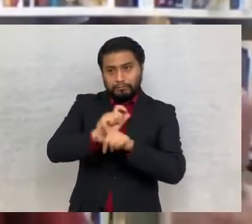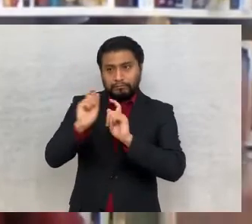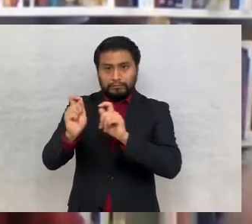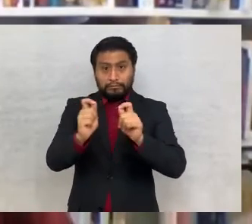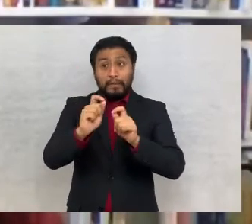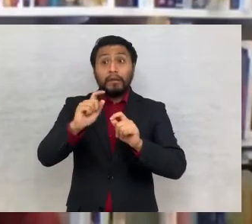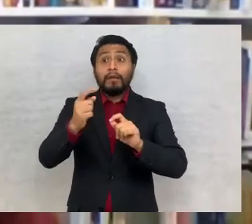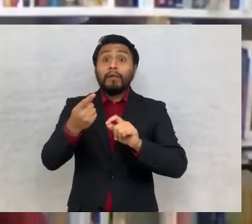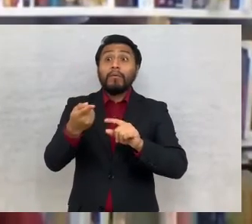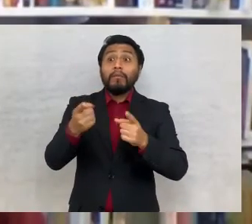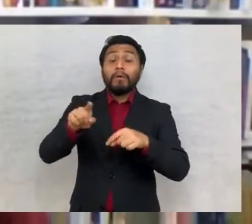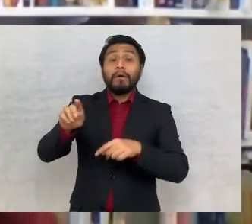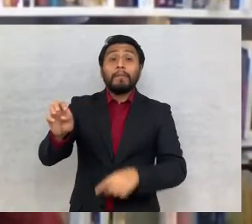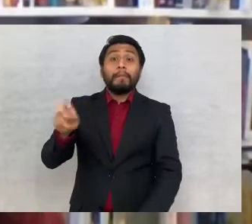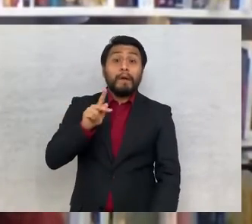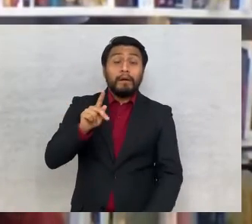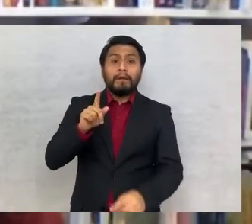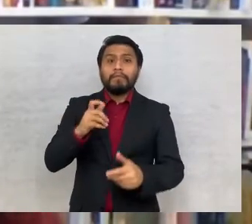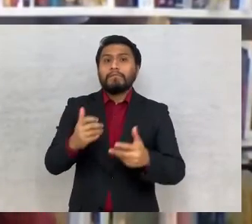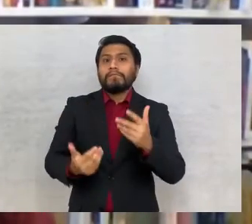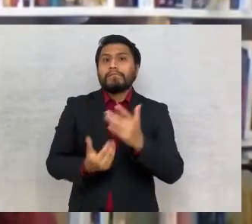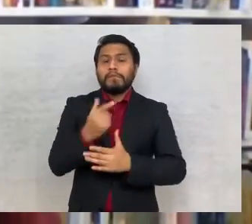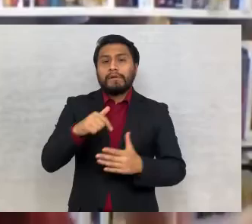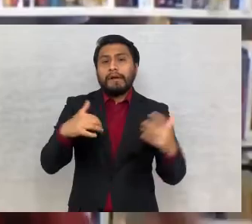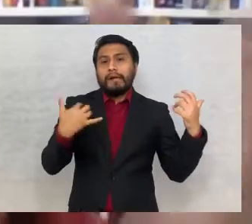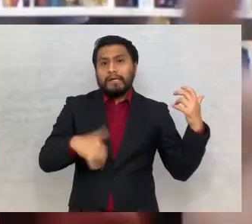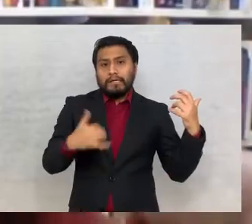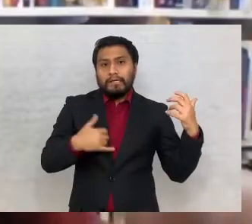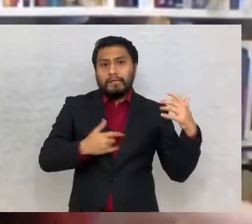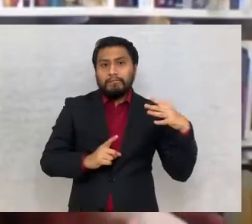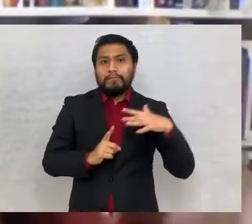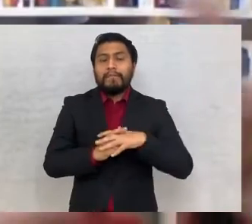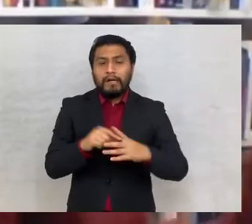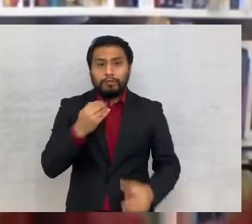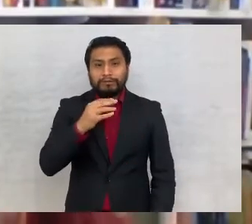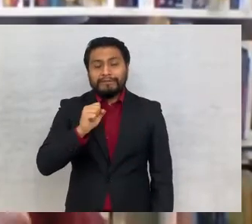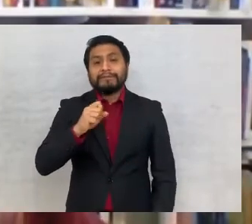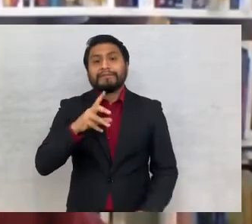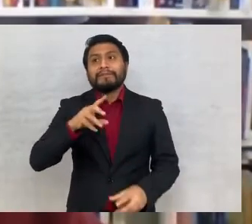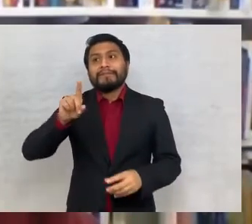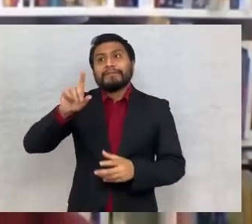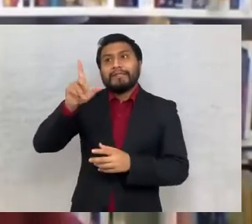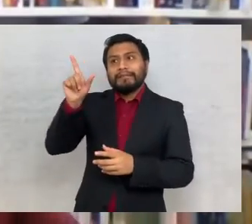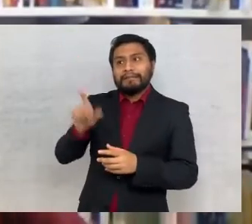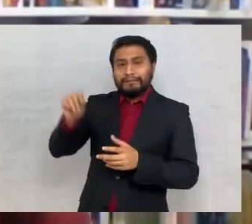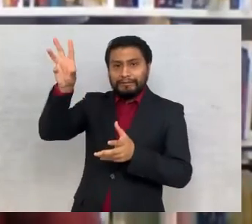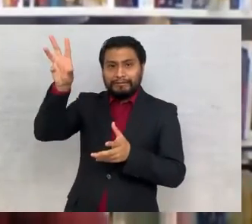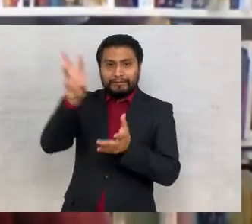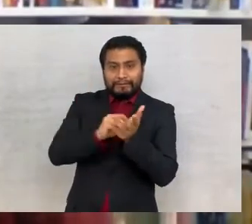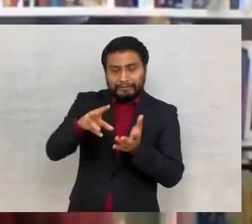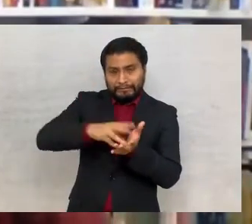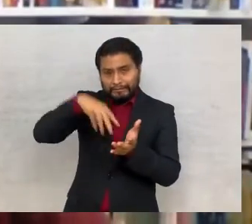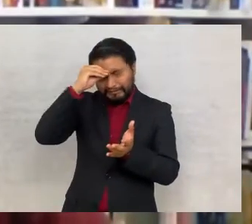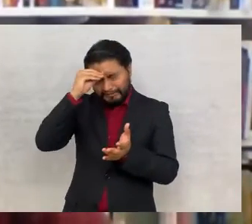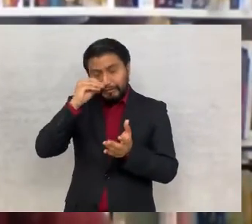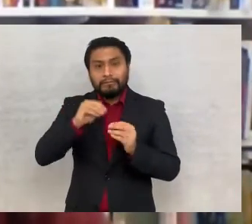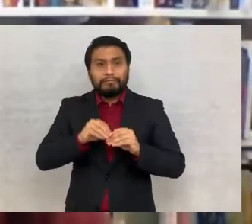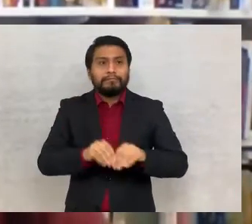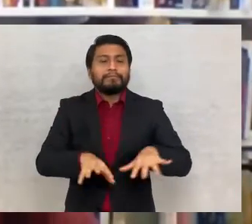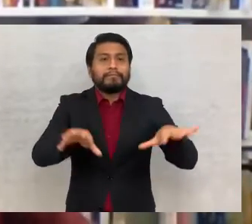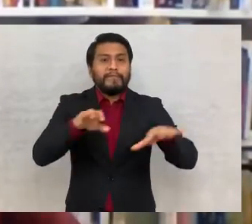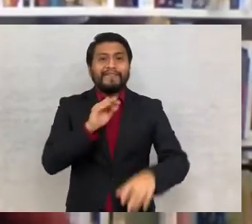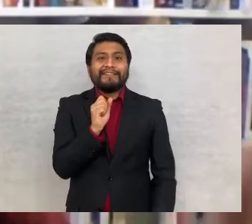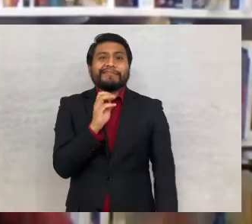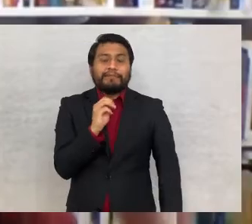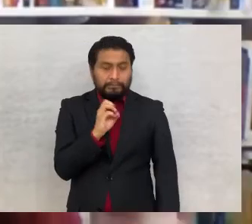1932. And in 1934, the Institute of Biotypology and the School of Biotypology were born. With this platform,